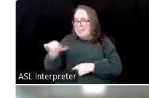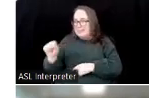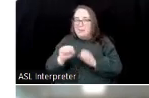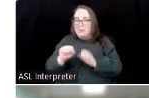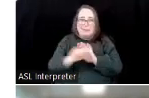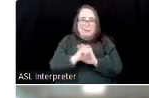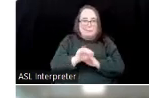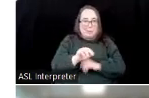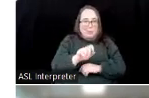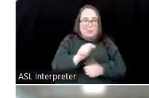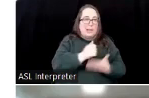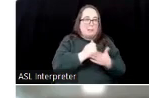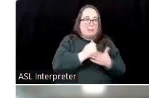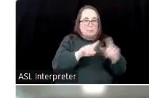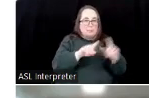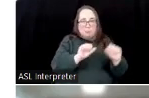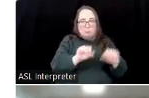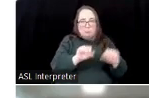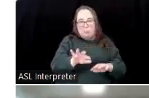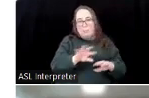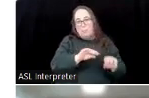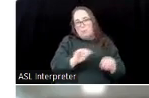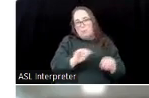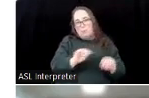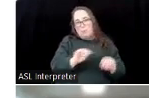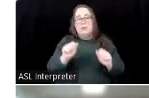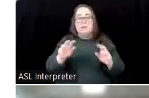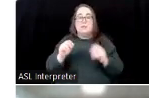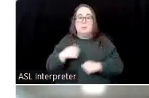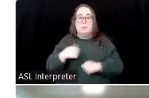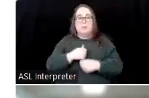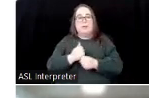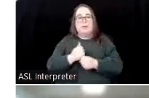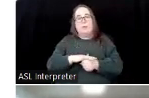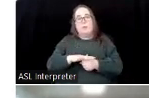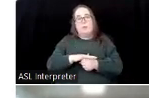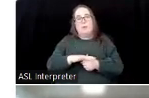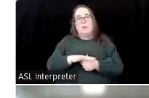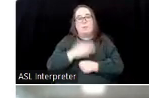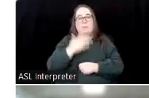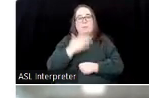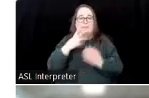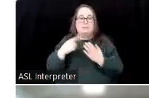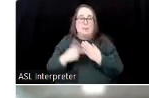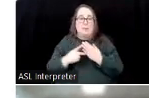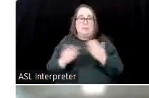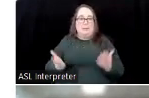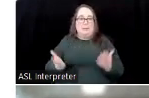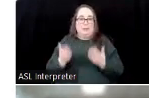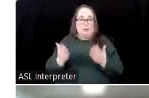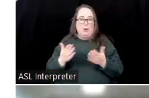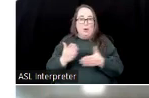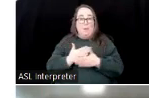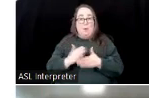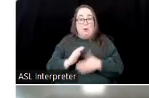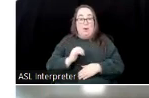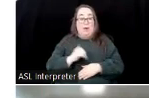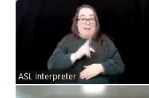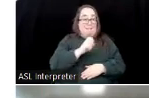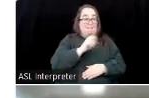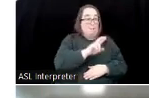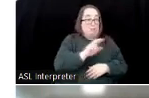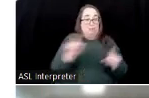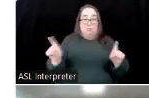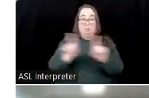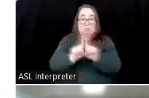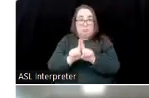help them move in. So we created a local preference program here that partnered our voucher assistance